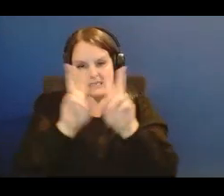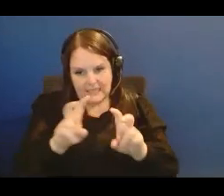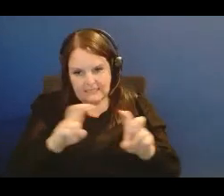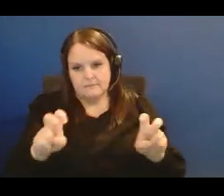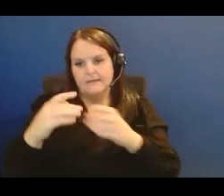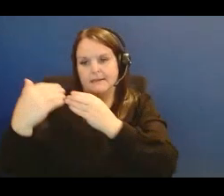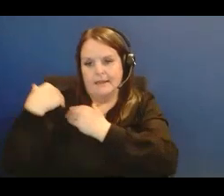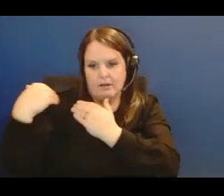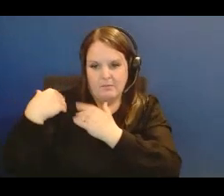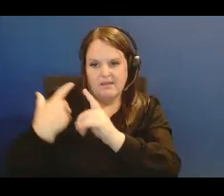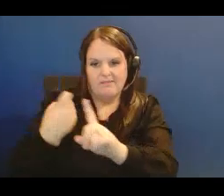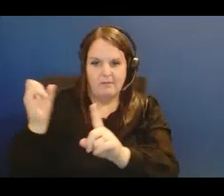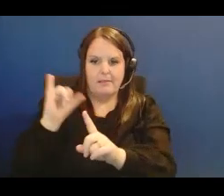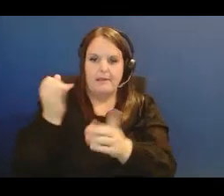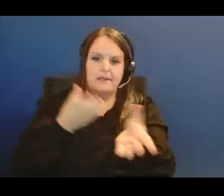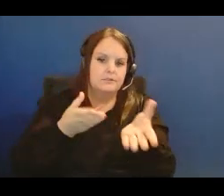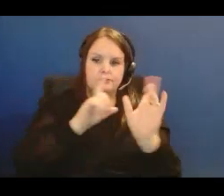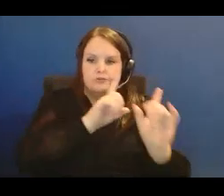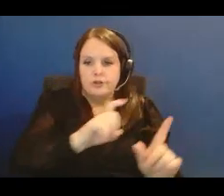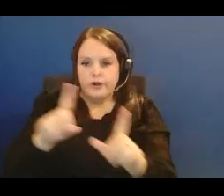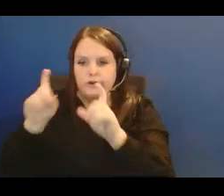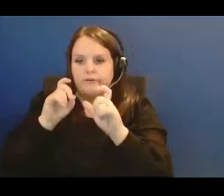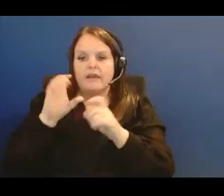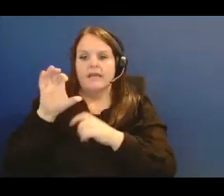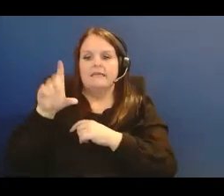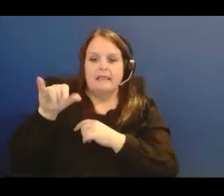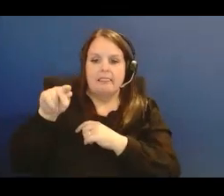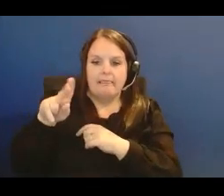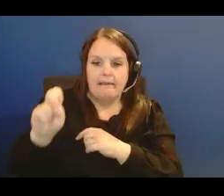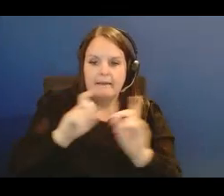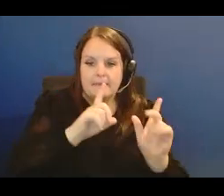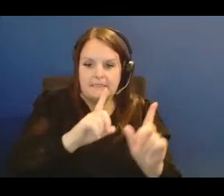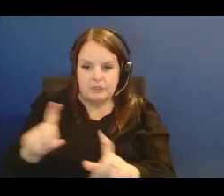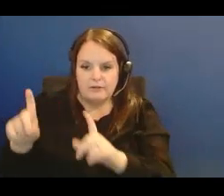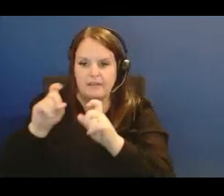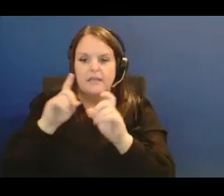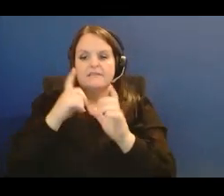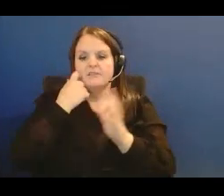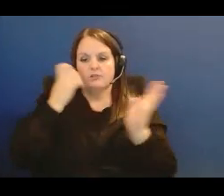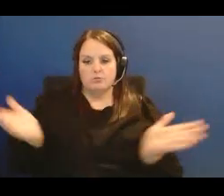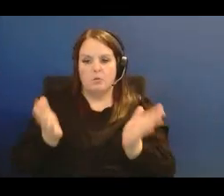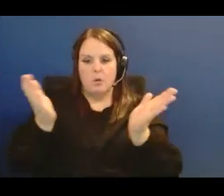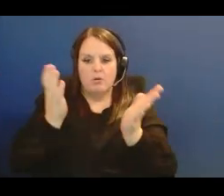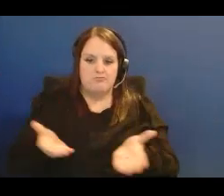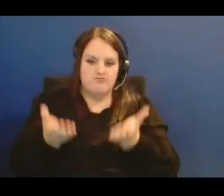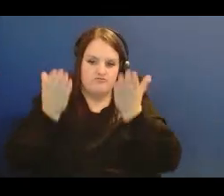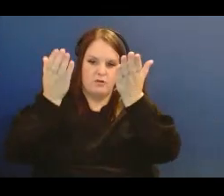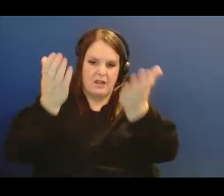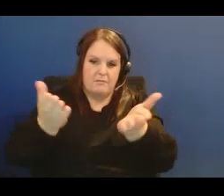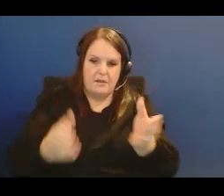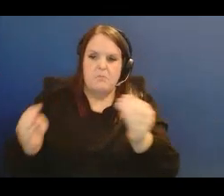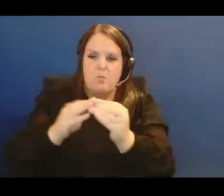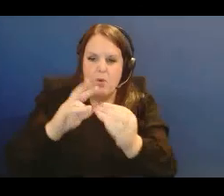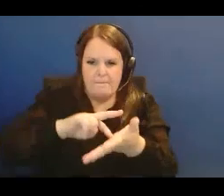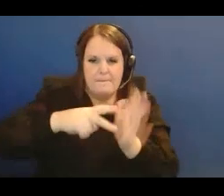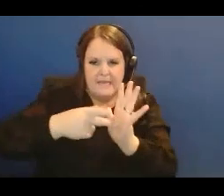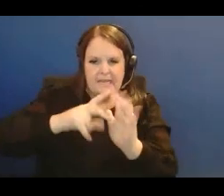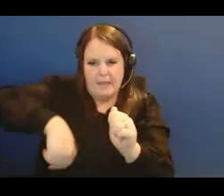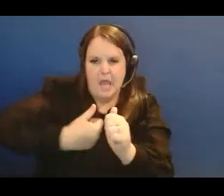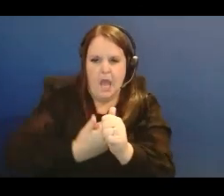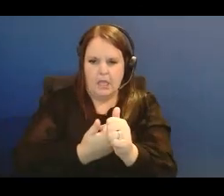accountability come from things like surveys and climate surveys. And they just promoted and recommended that those things are meaningful and